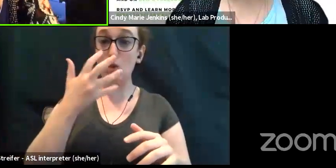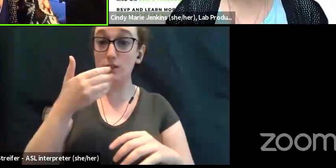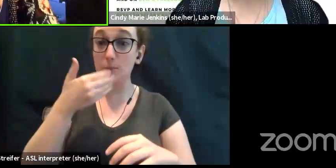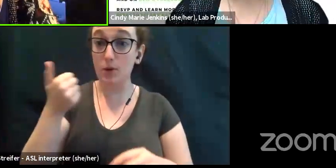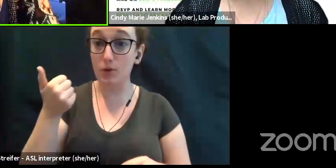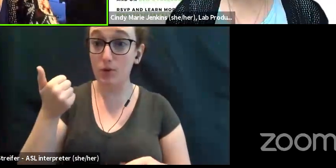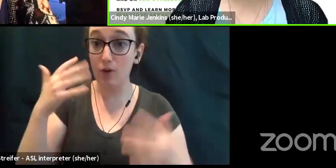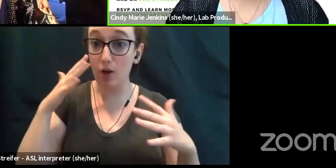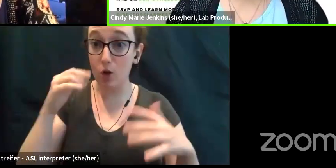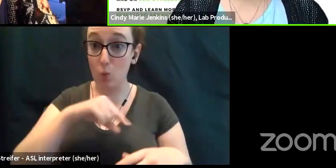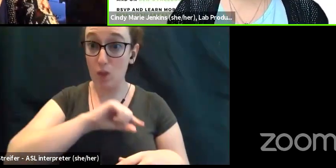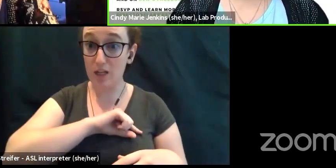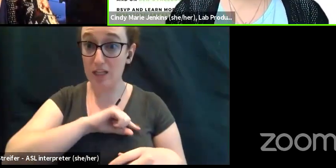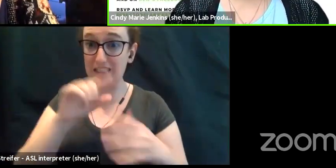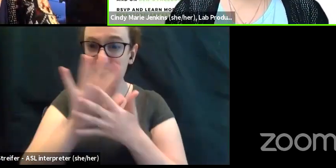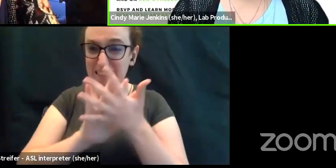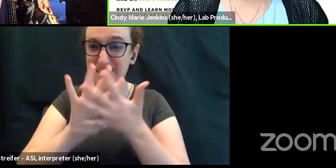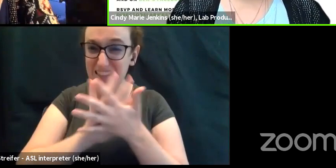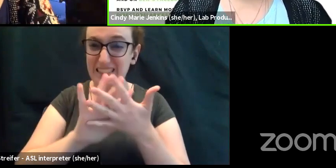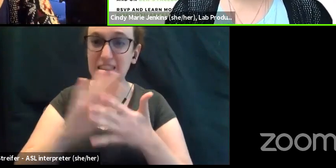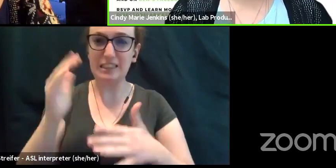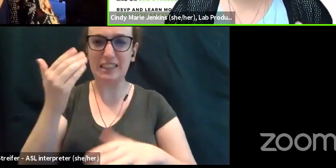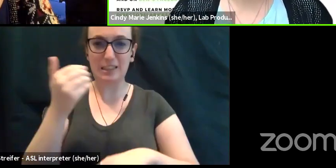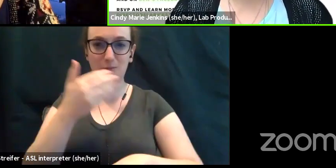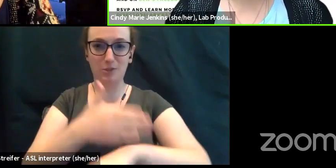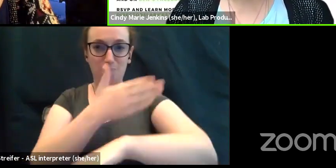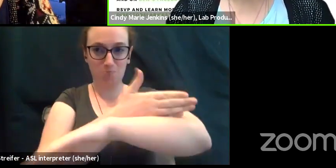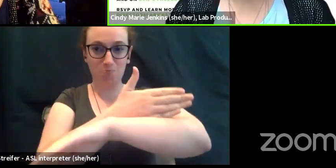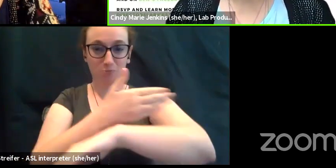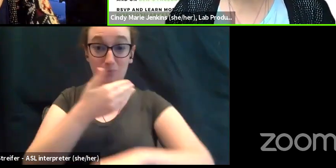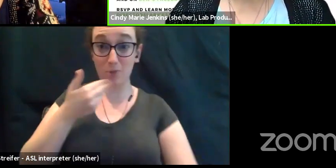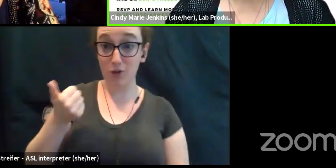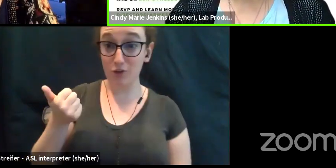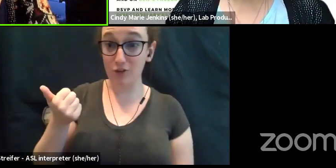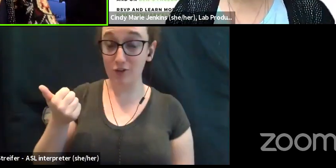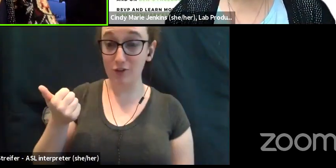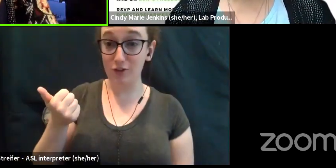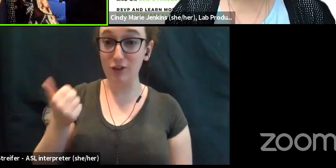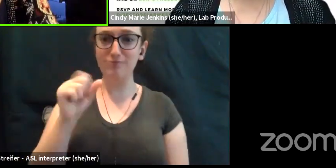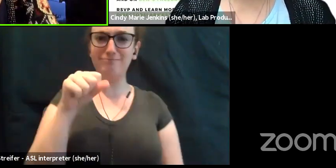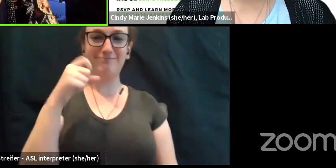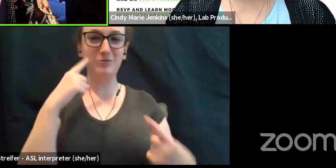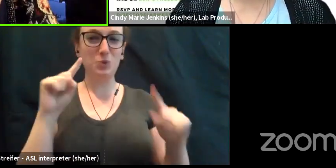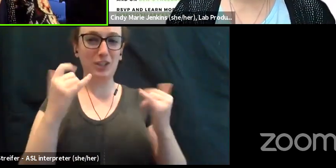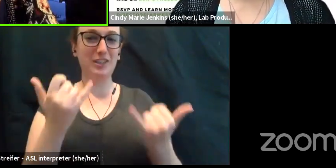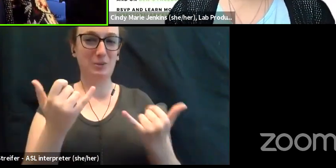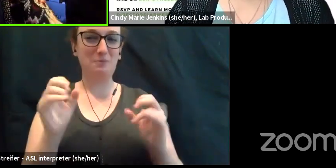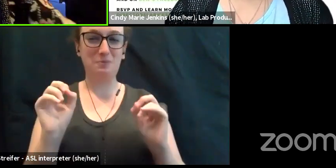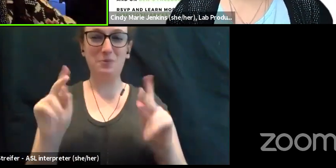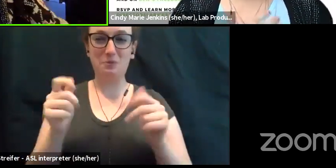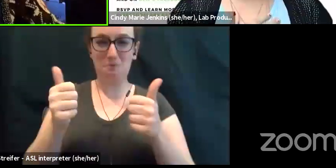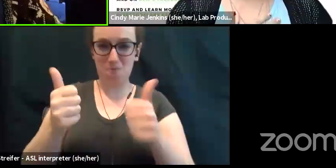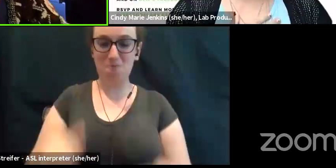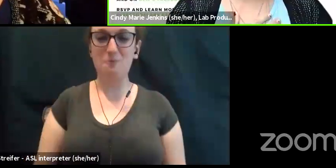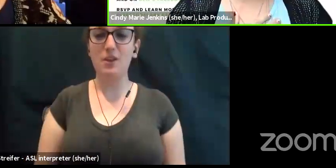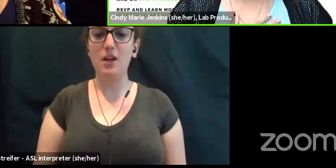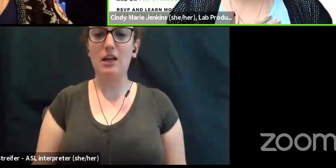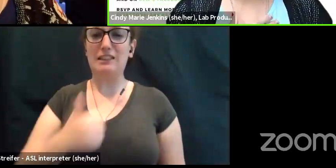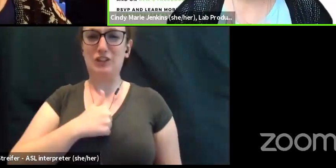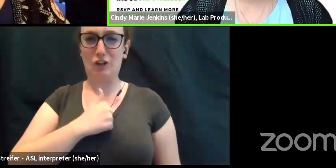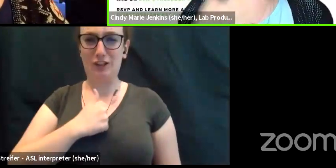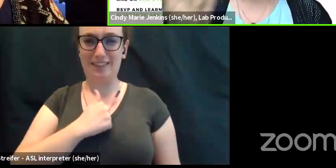improved. Has it improved? Oh, great. Go ahead. Is that better? I think it's working now. All right. Okay,